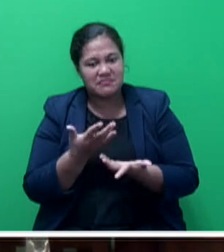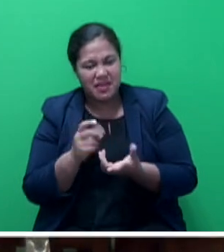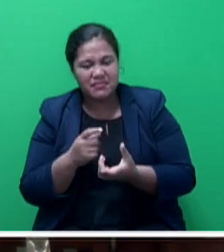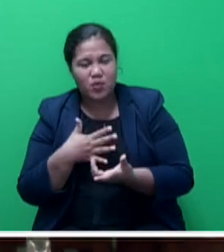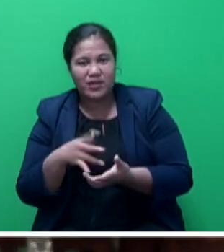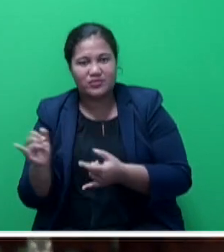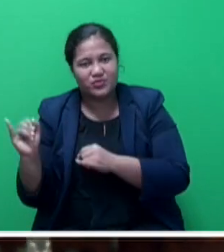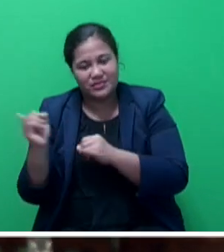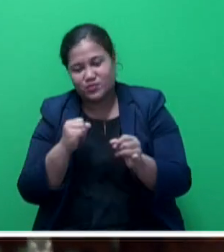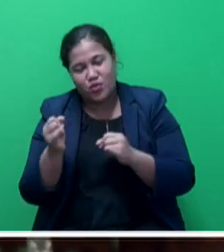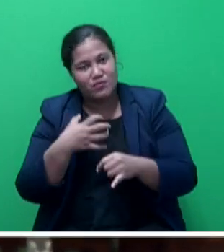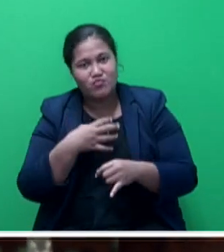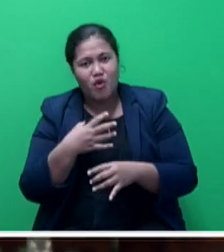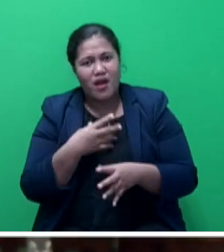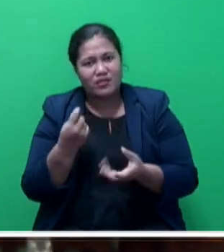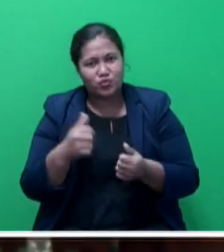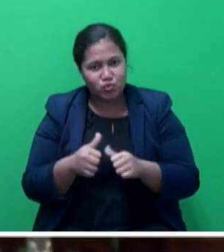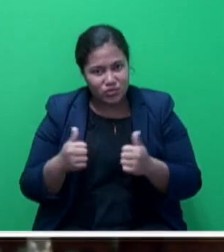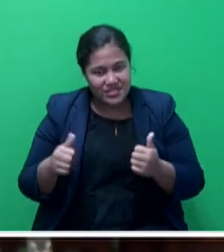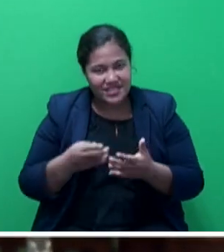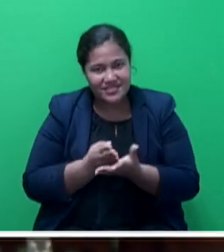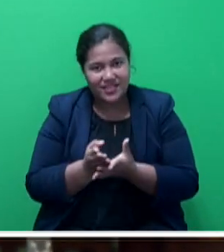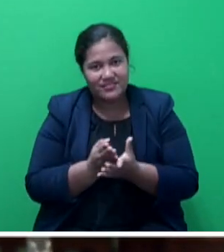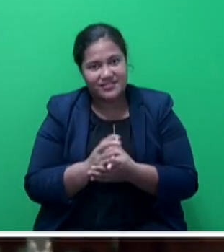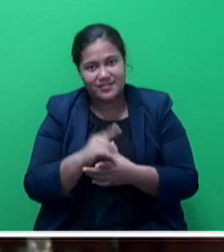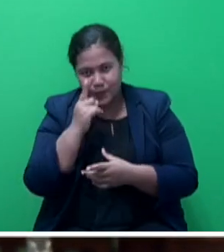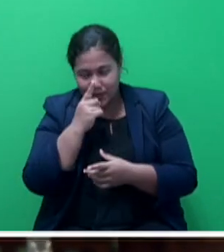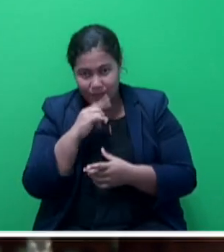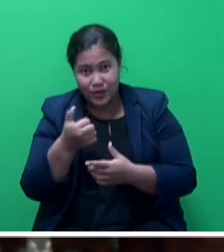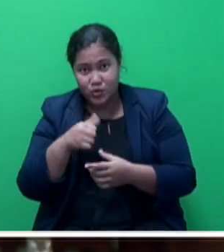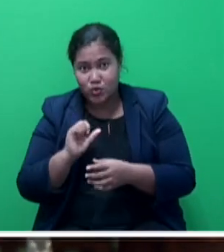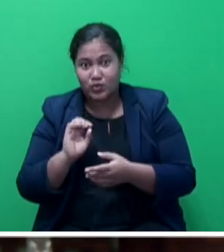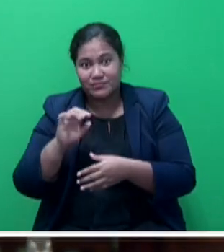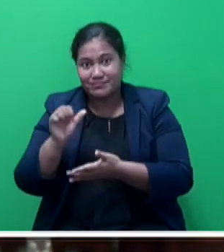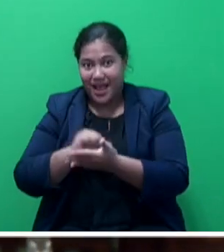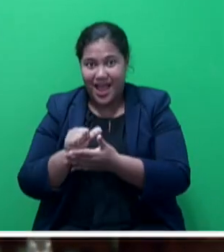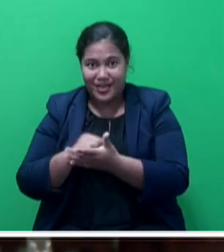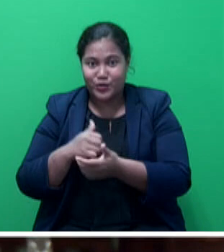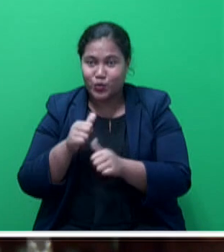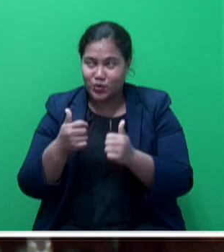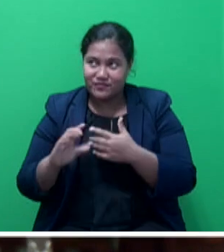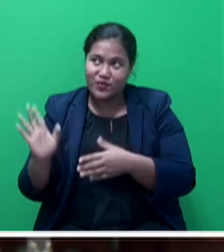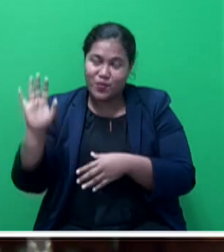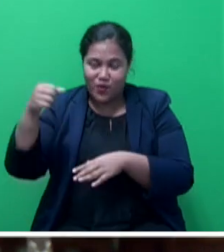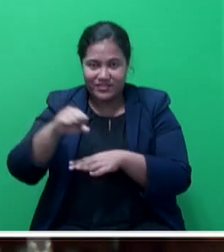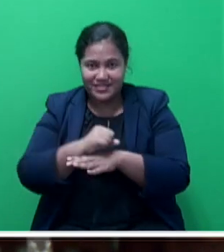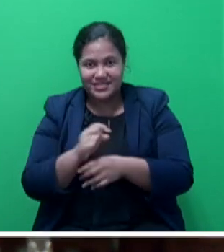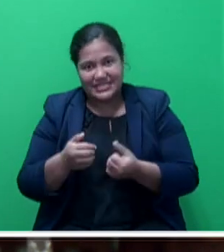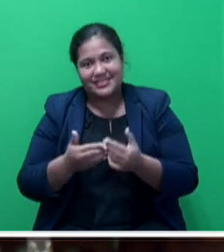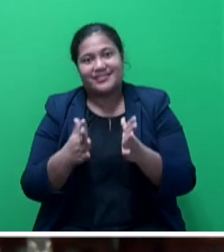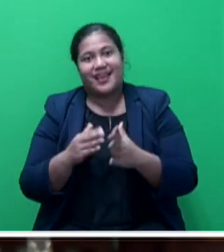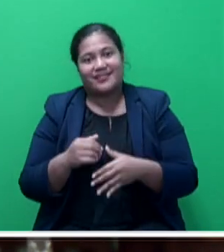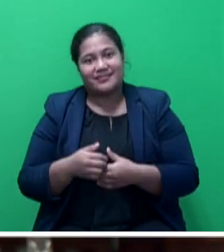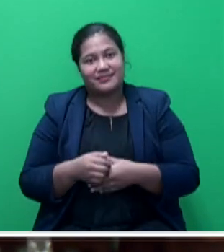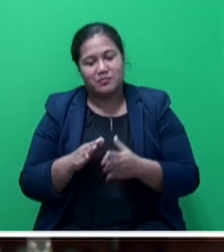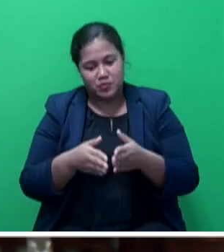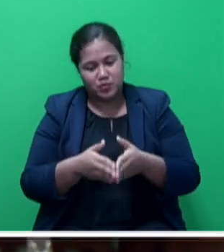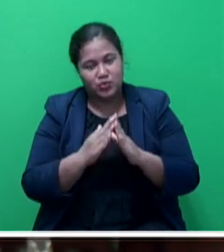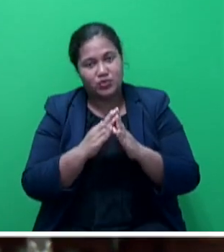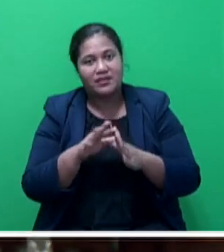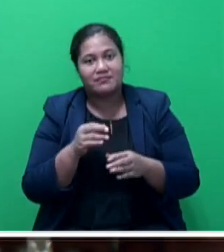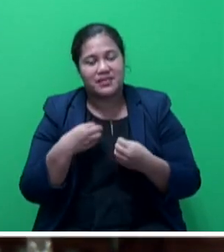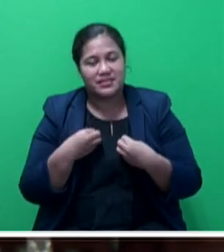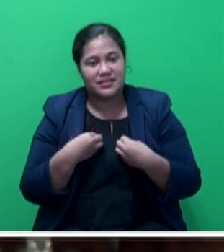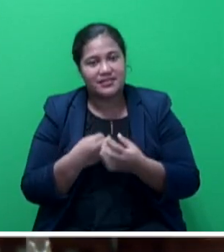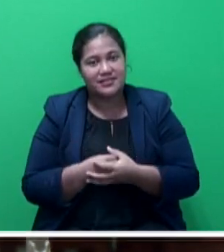goods. People selling white goods will start importing that. So it has a spiraling and positive effect. And